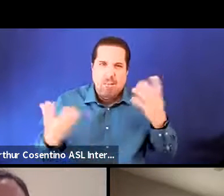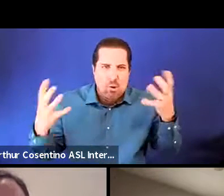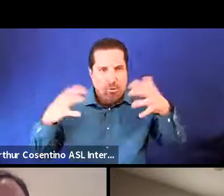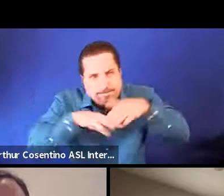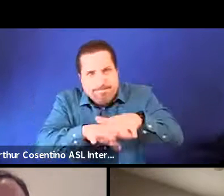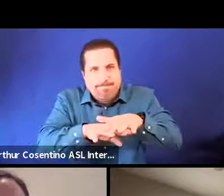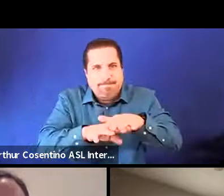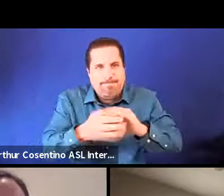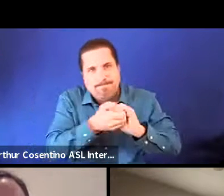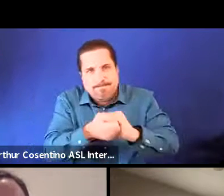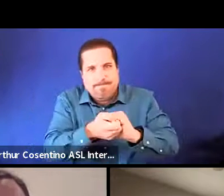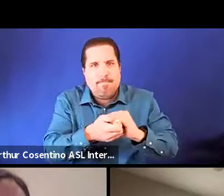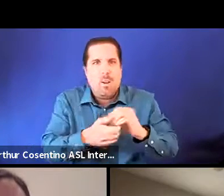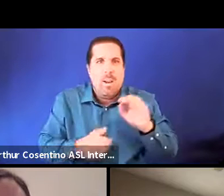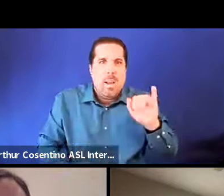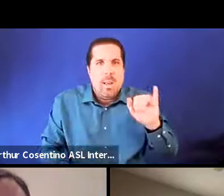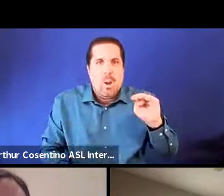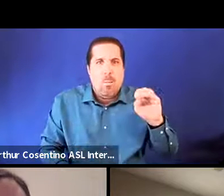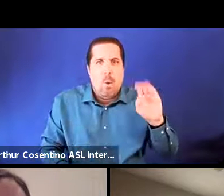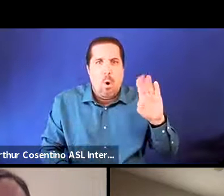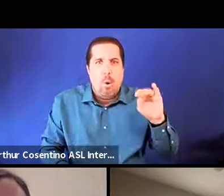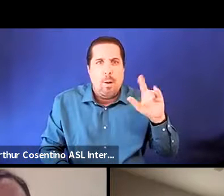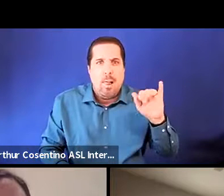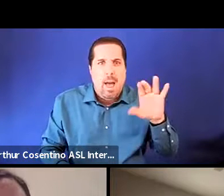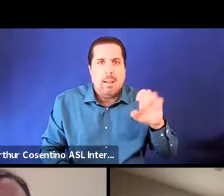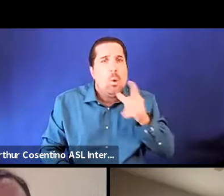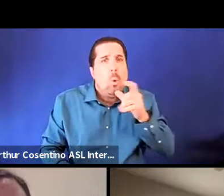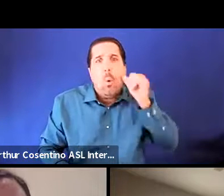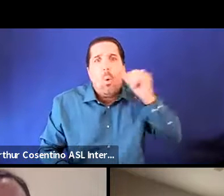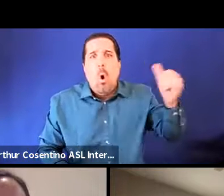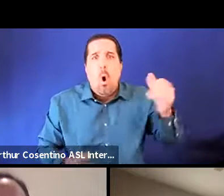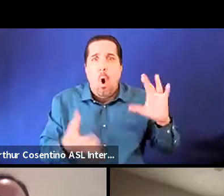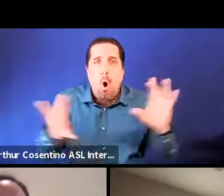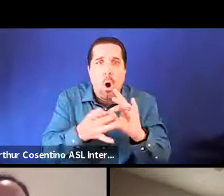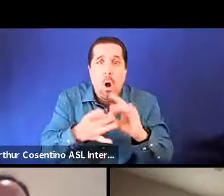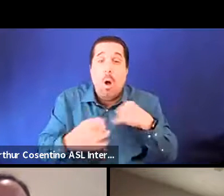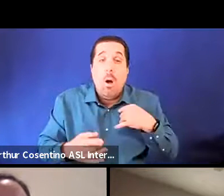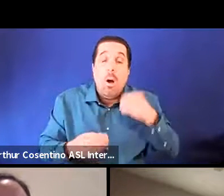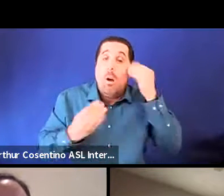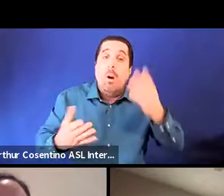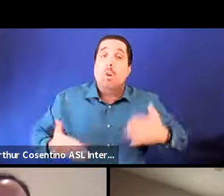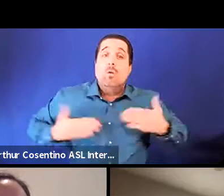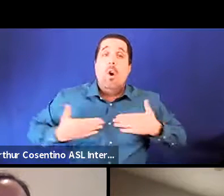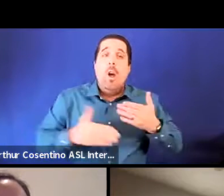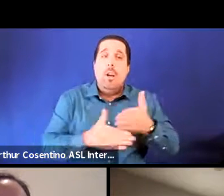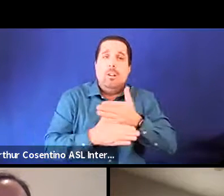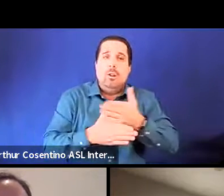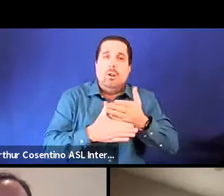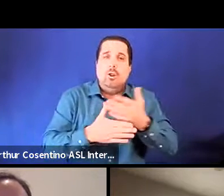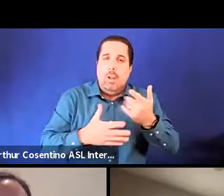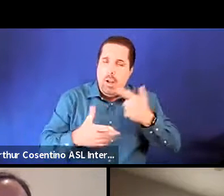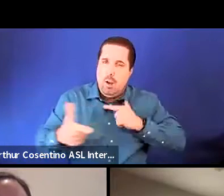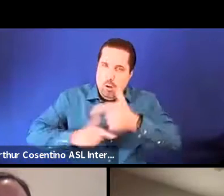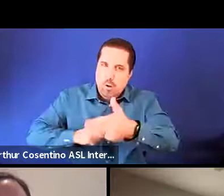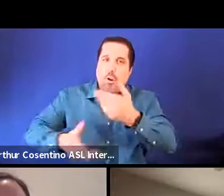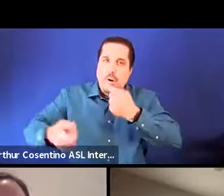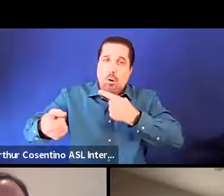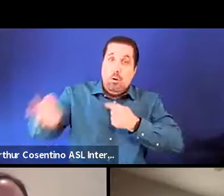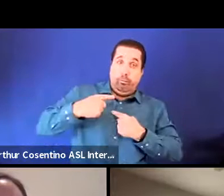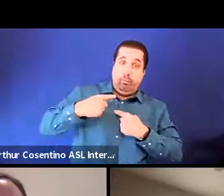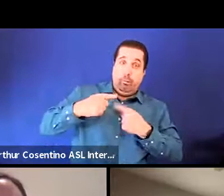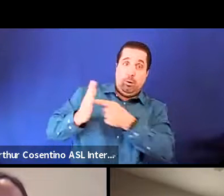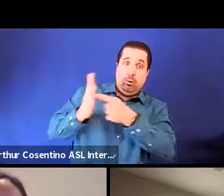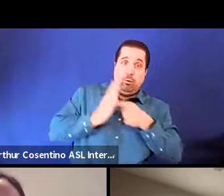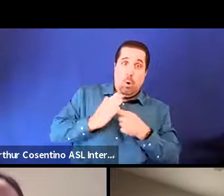call? It was always more of that. And it was always that love. So my joy has definitely been just sharing space with young folks and just reciprocating the love that they shown me